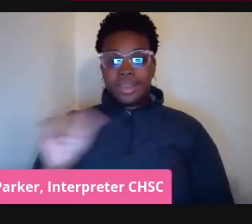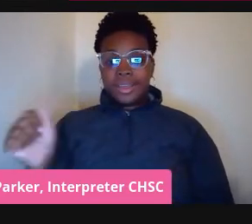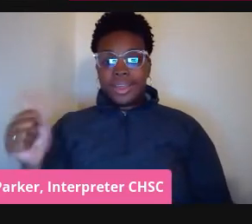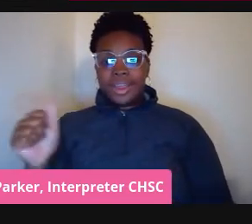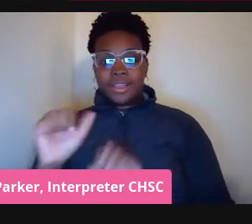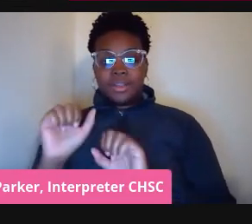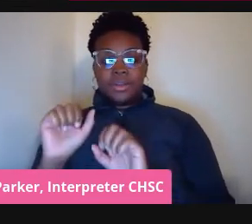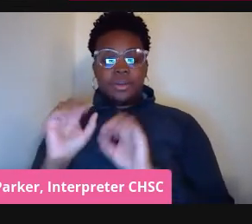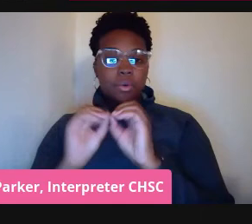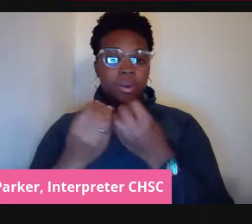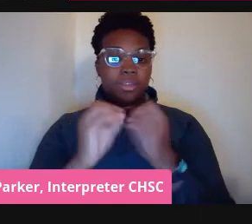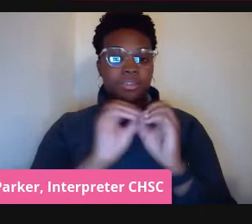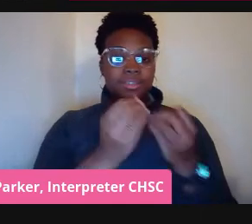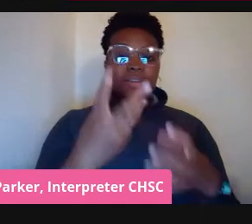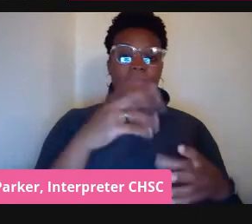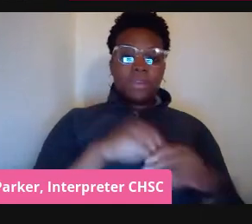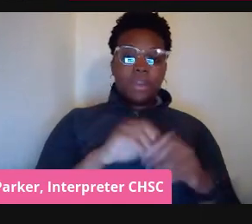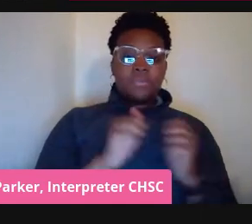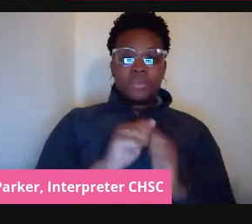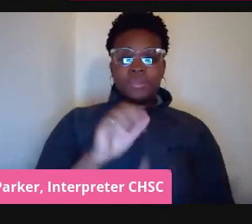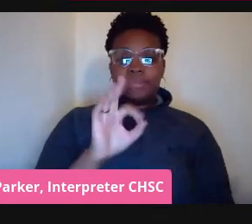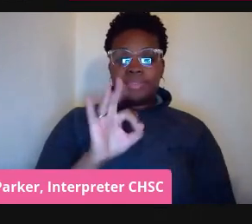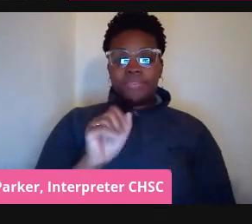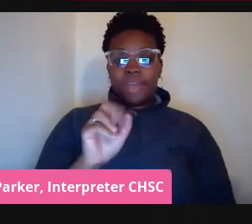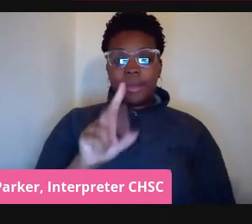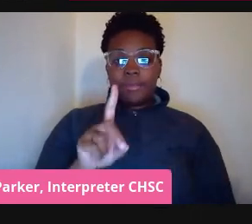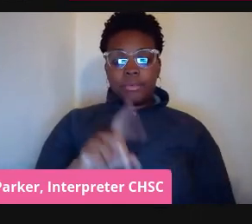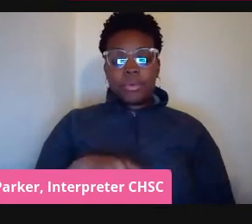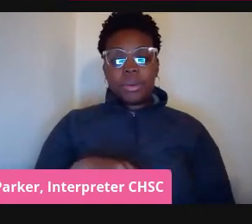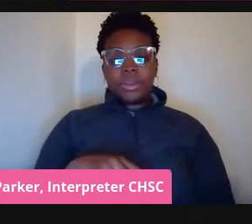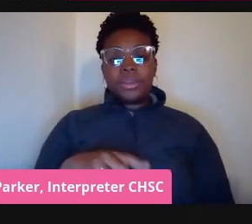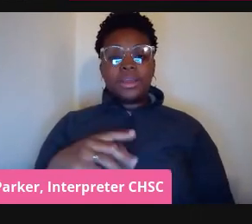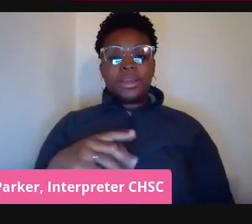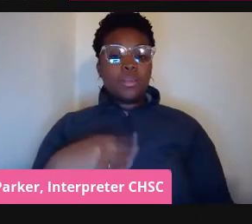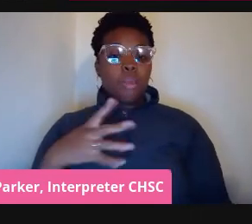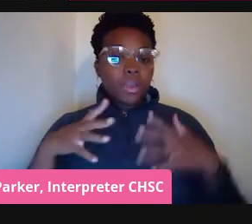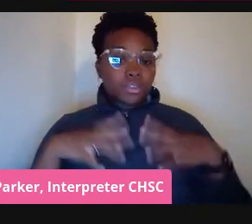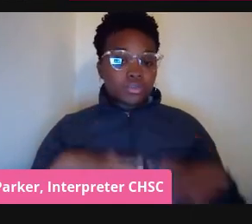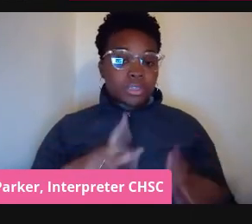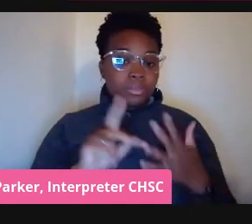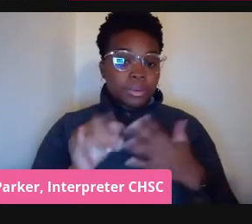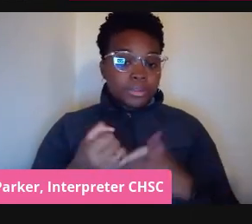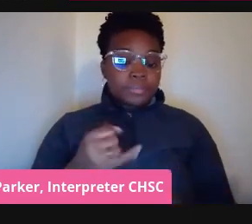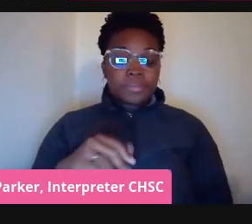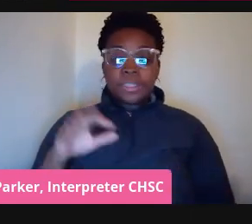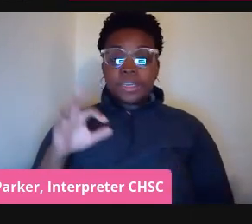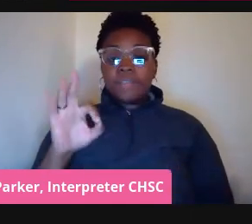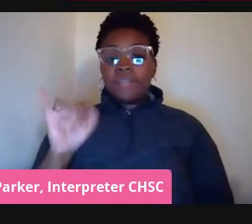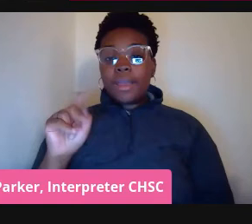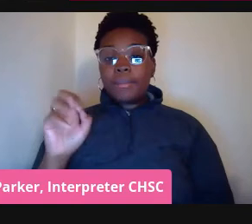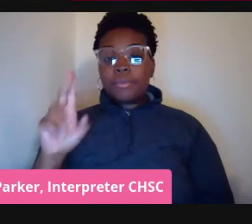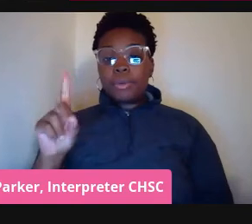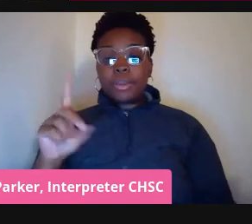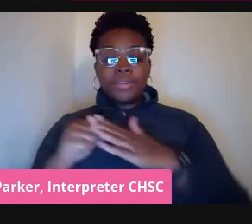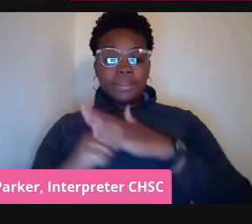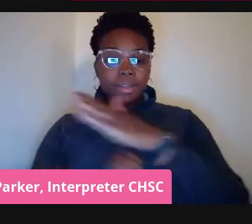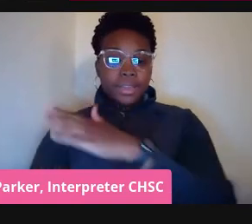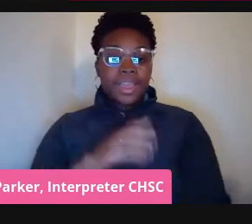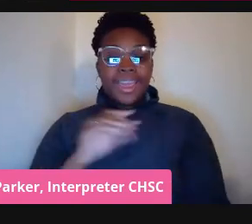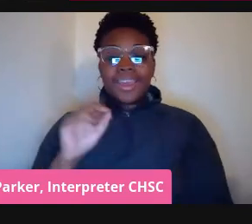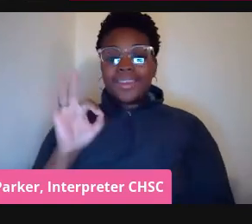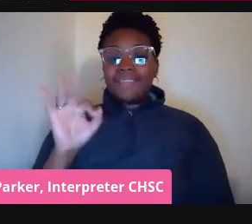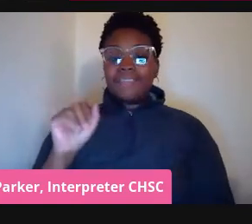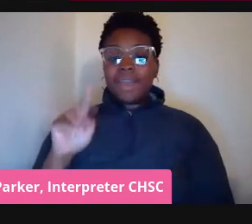that are involved with fibroid awareness, like the White Dress Project, the Fibroid Foundation, and definitely Fibroid Fighters, which is the nonprofit of